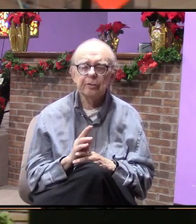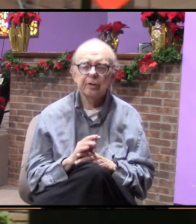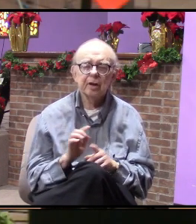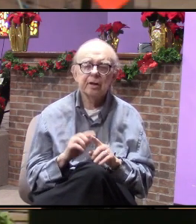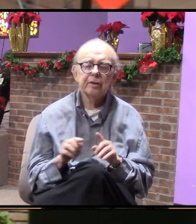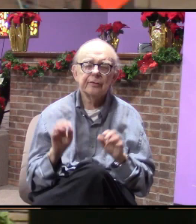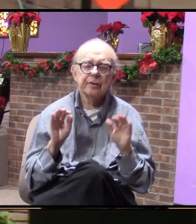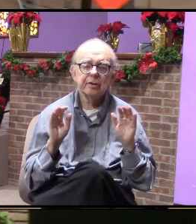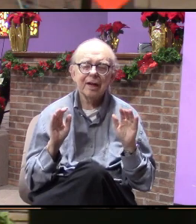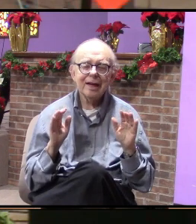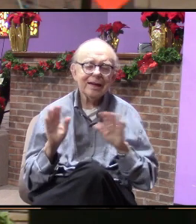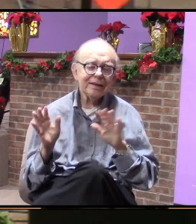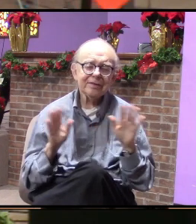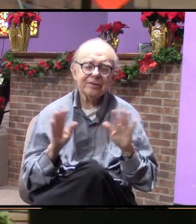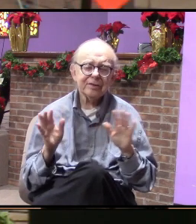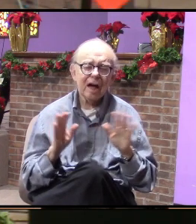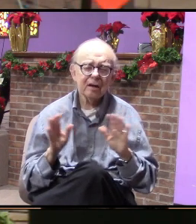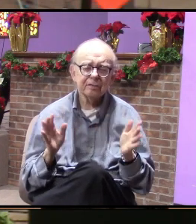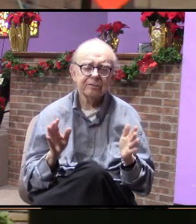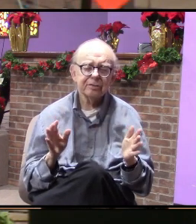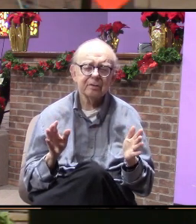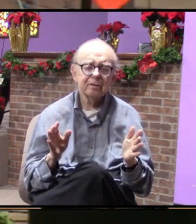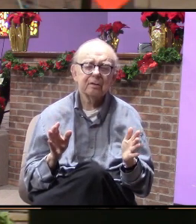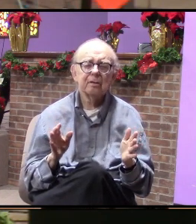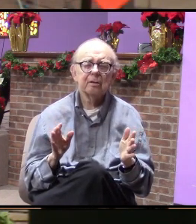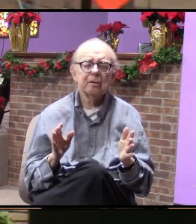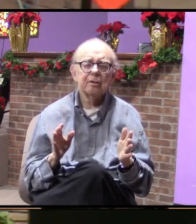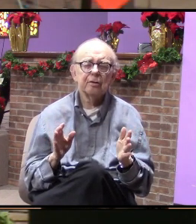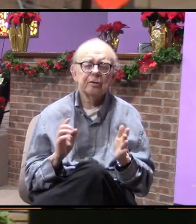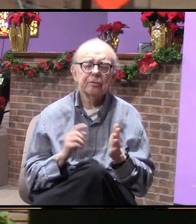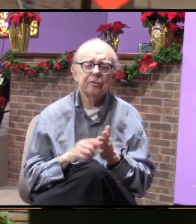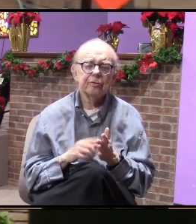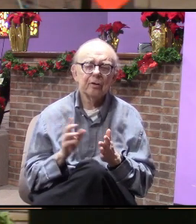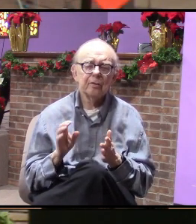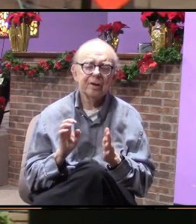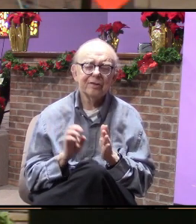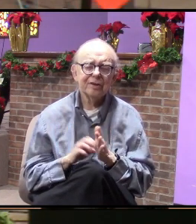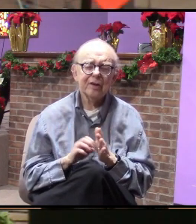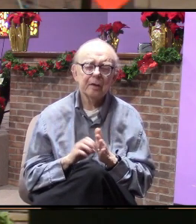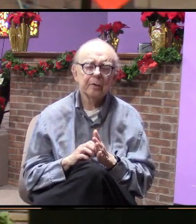Okay. Did you unmute it? Is it ready?